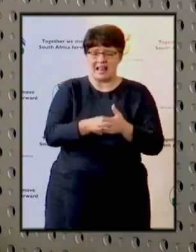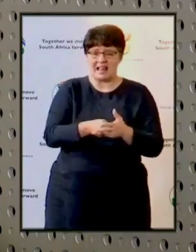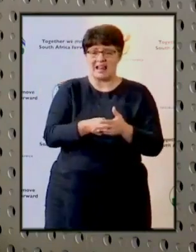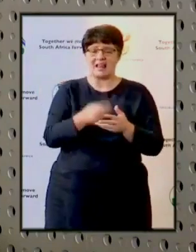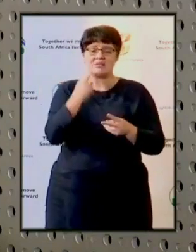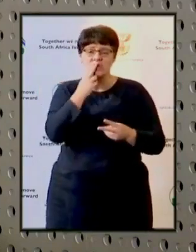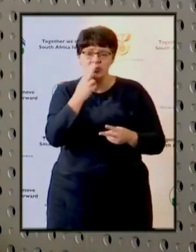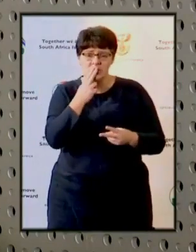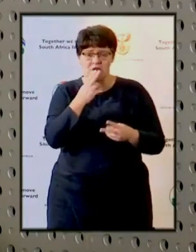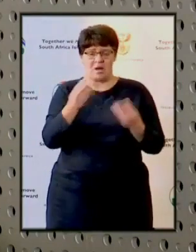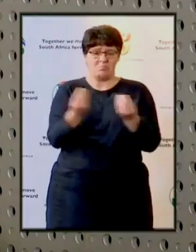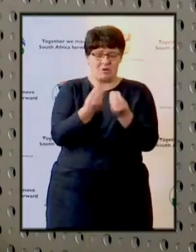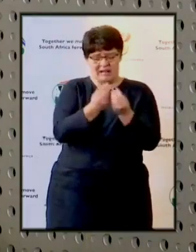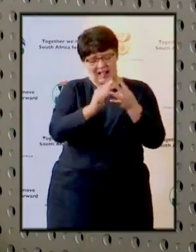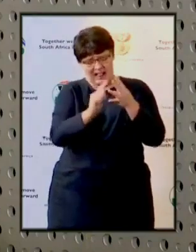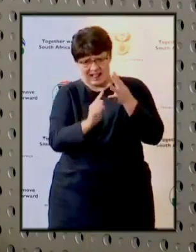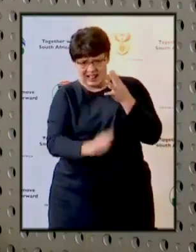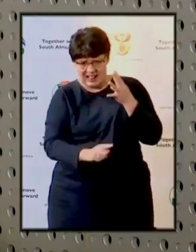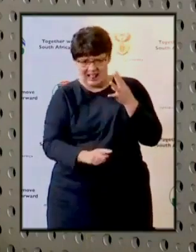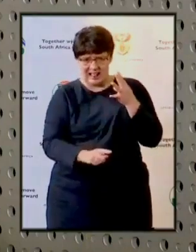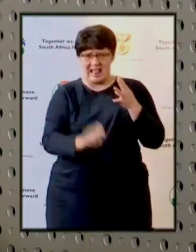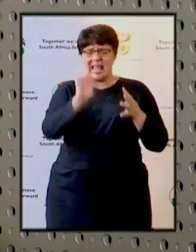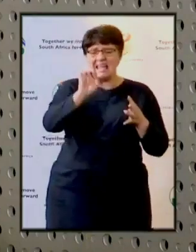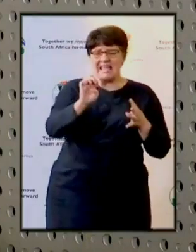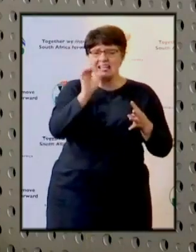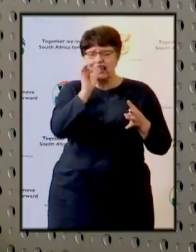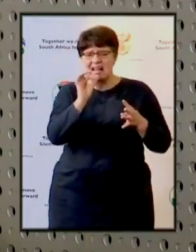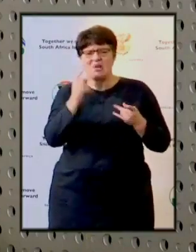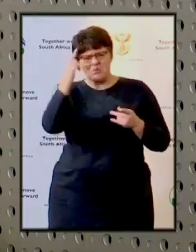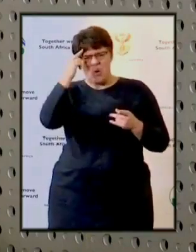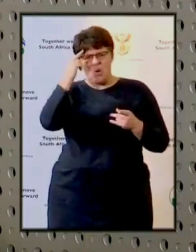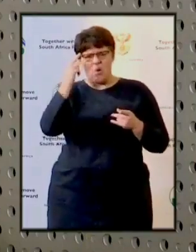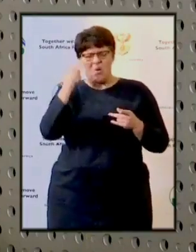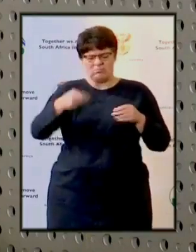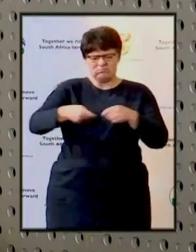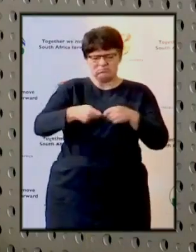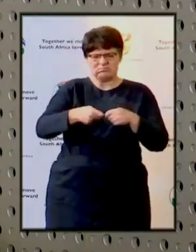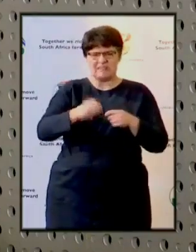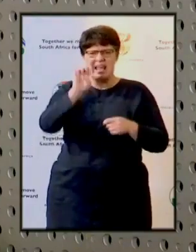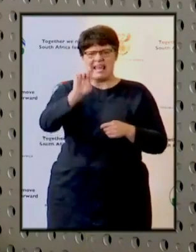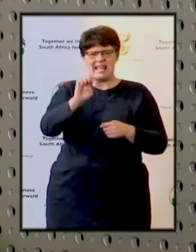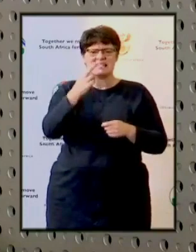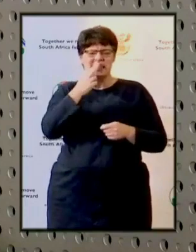and tobacco products, e-cigarettes and related products is not allowed.